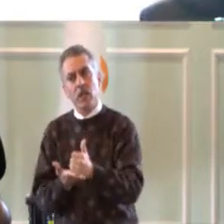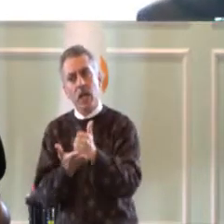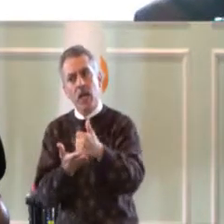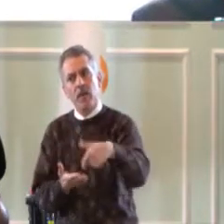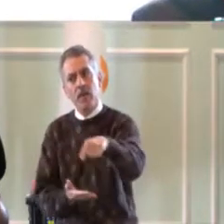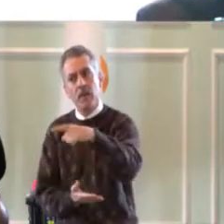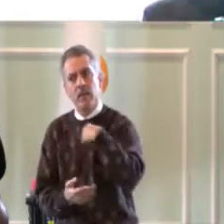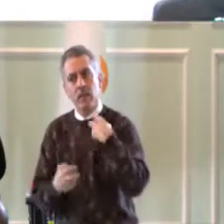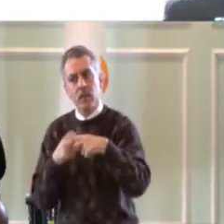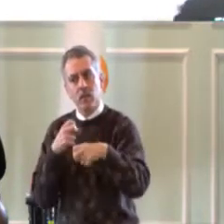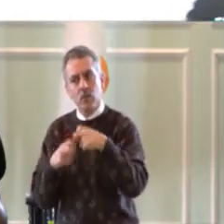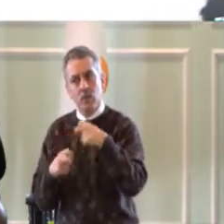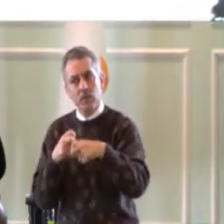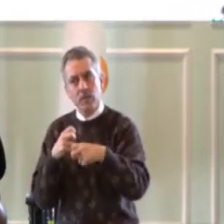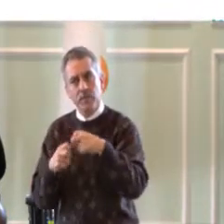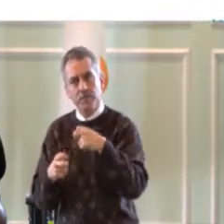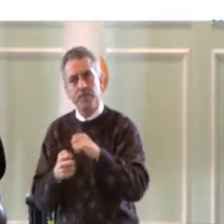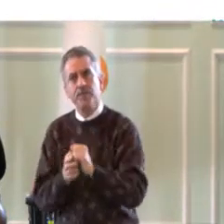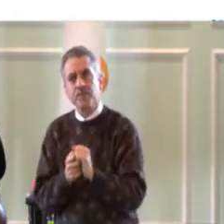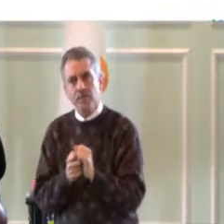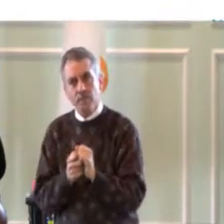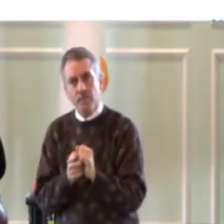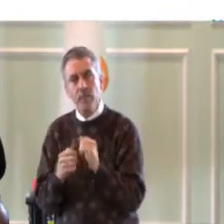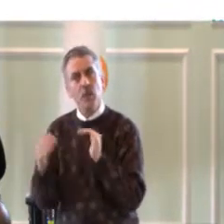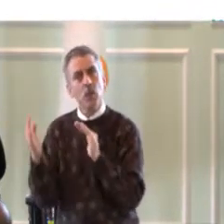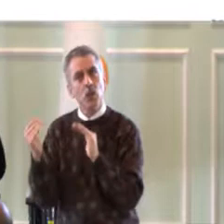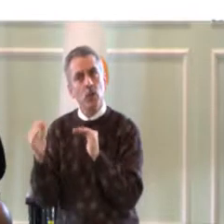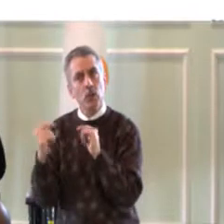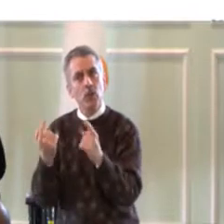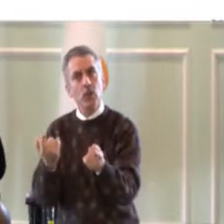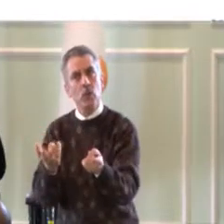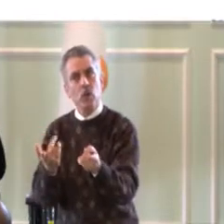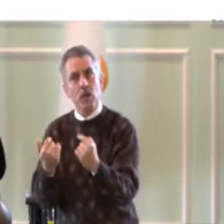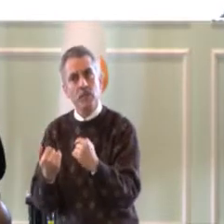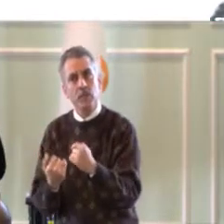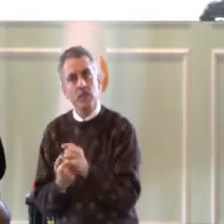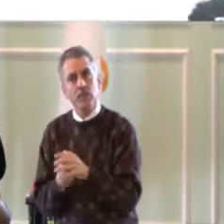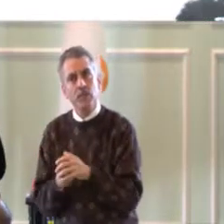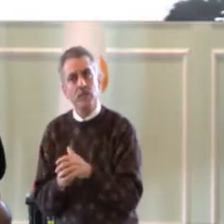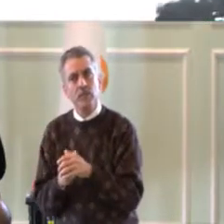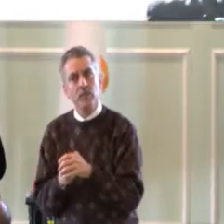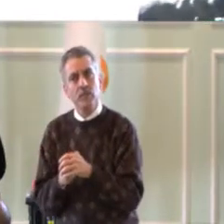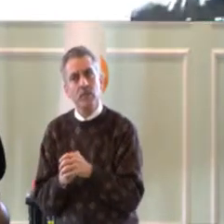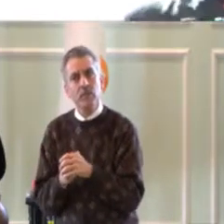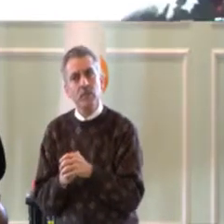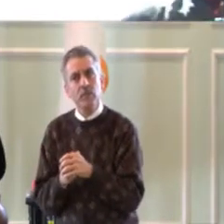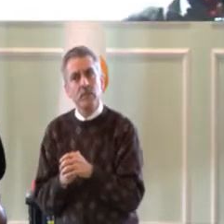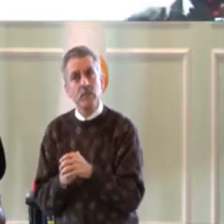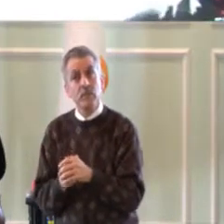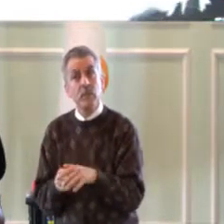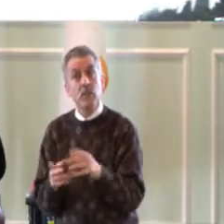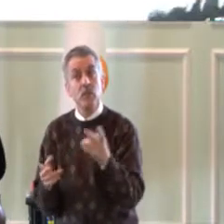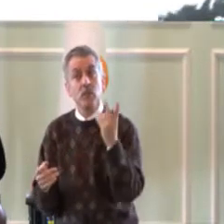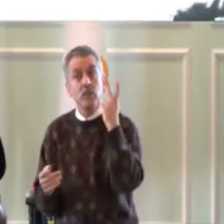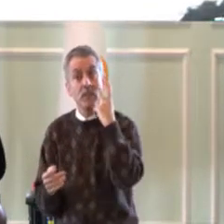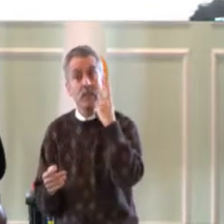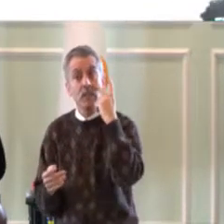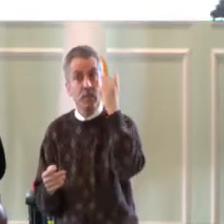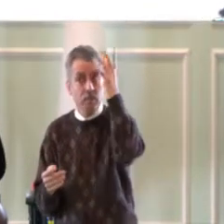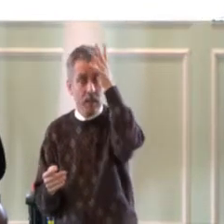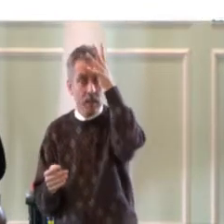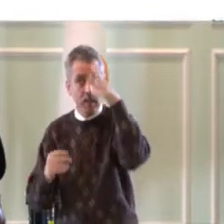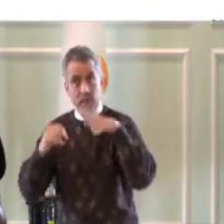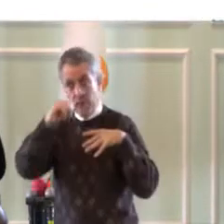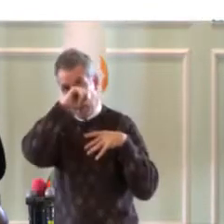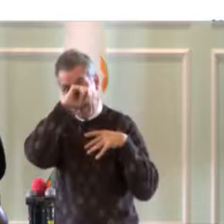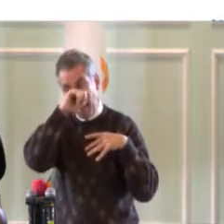in our problems. He's willing to come to where we are. Just as he went to see this man by